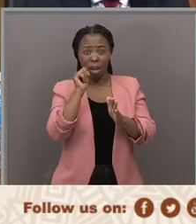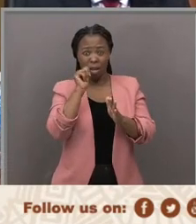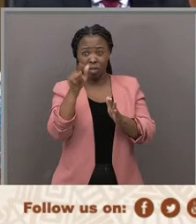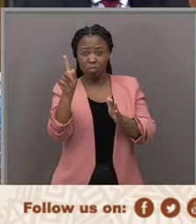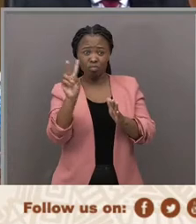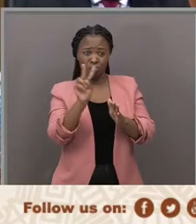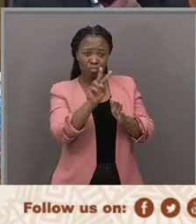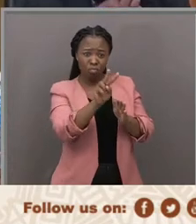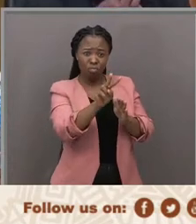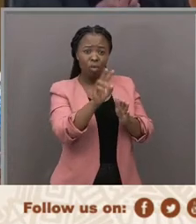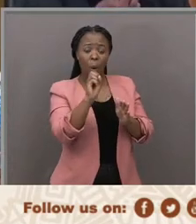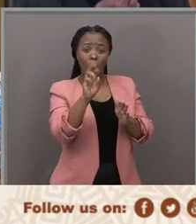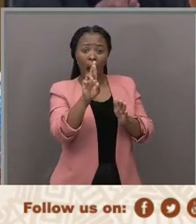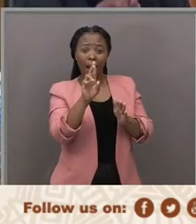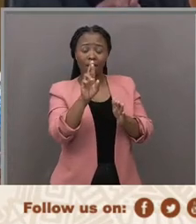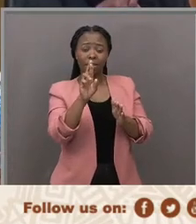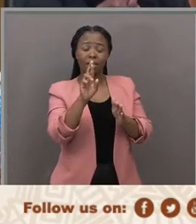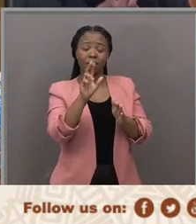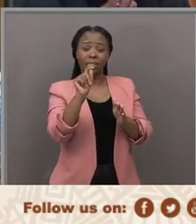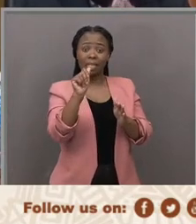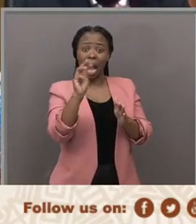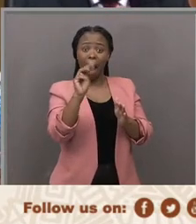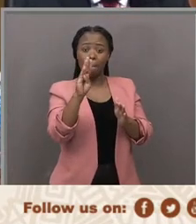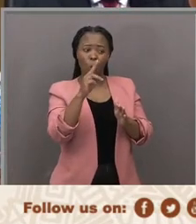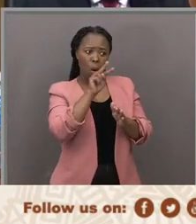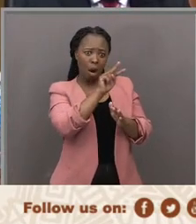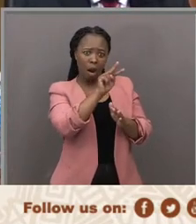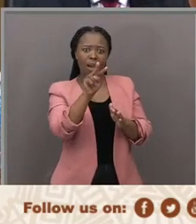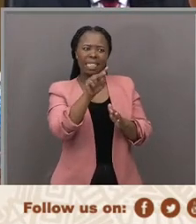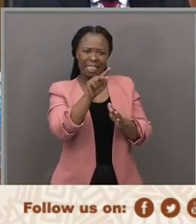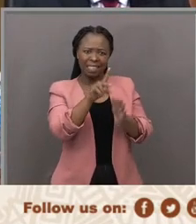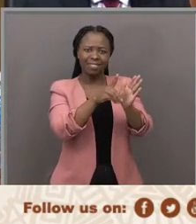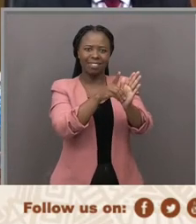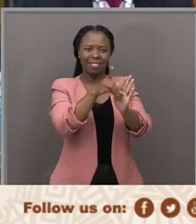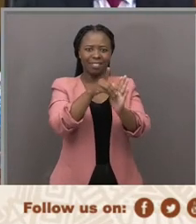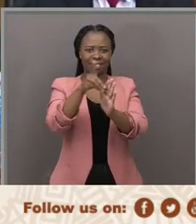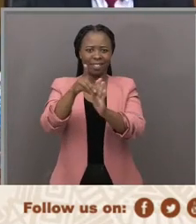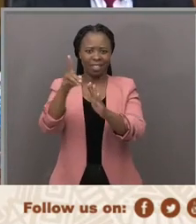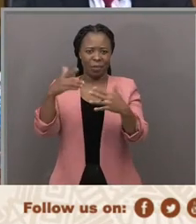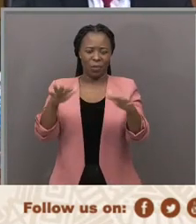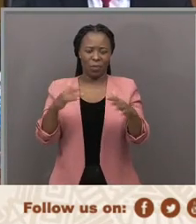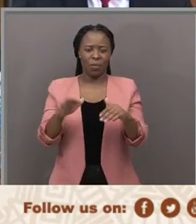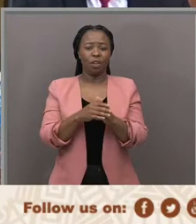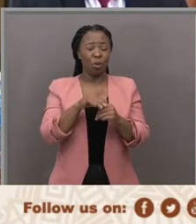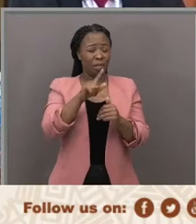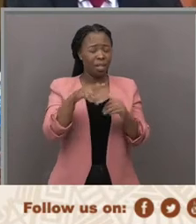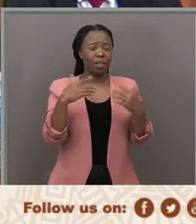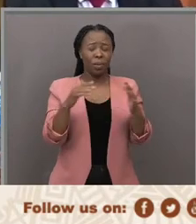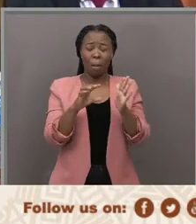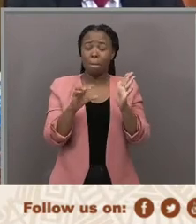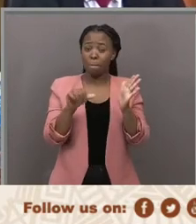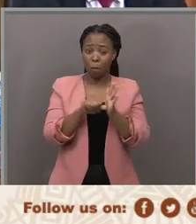these developments are underway. These are critical because it is at OR Tambo that we have